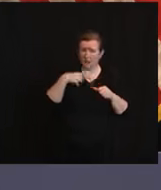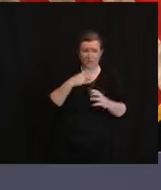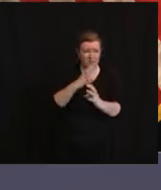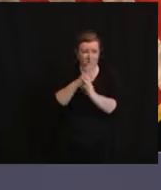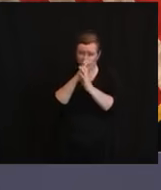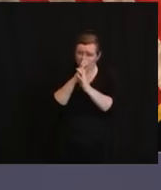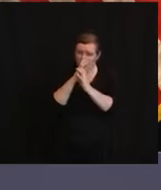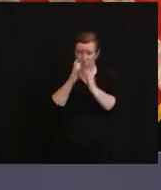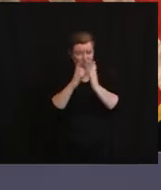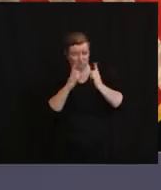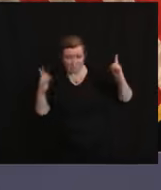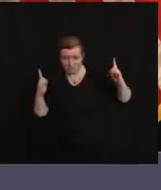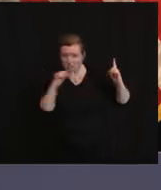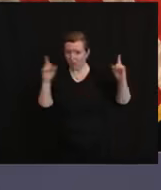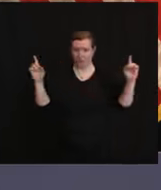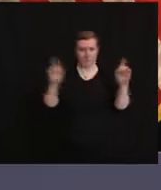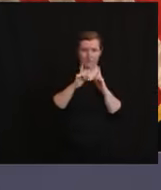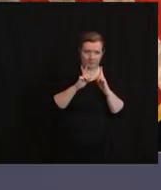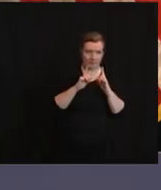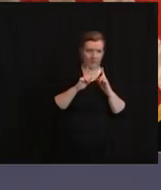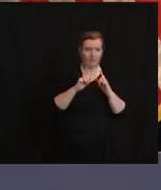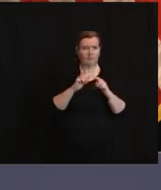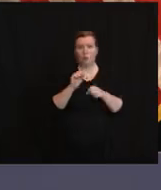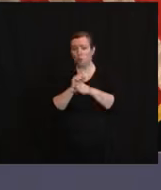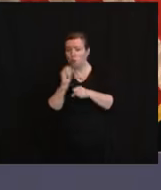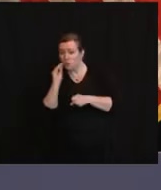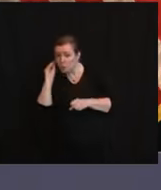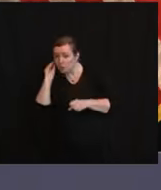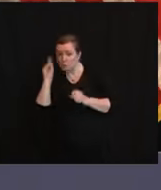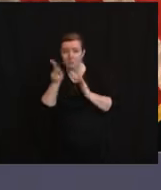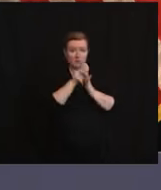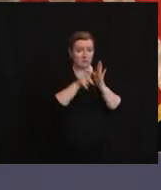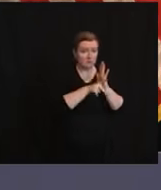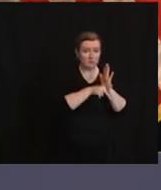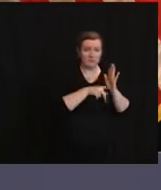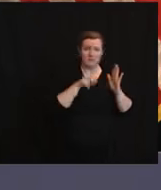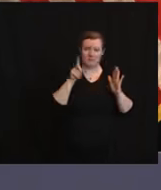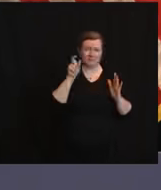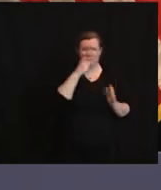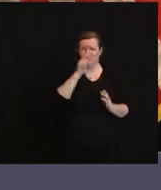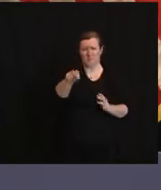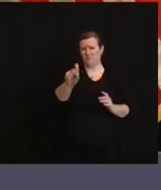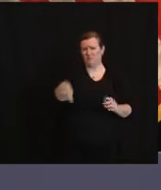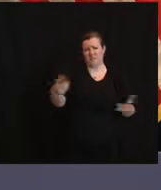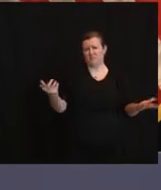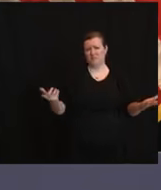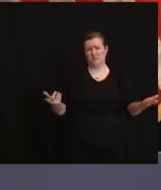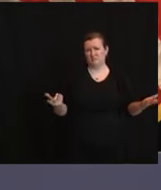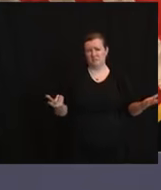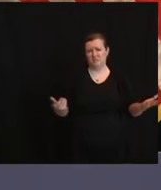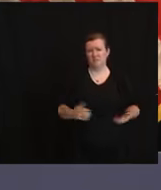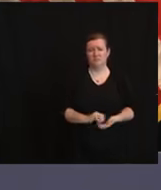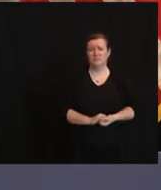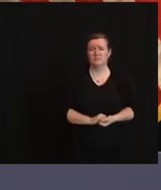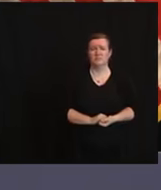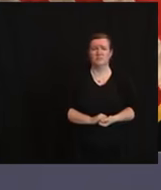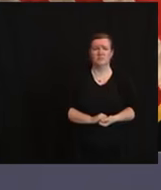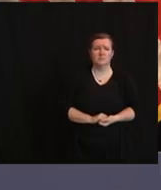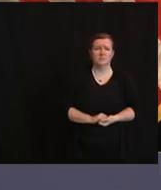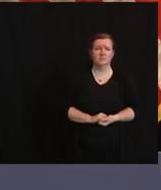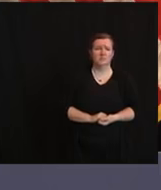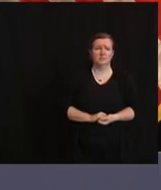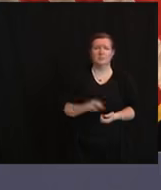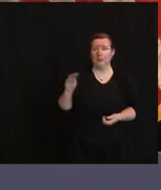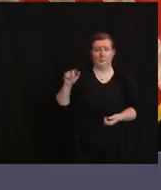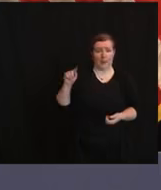social distancing, work from home policies, etc. So that's something that, if you could bear with me, we will look at. Matt and I am sure we'll be talking